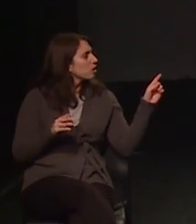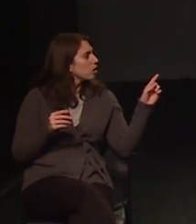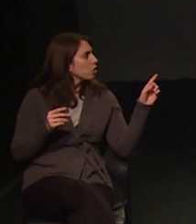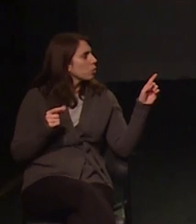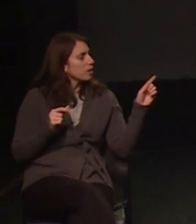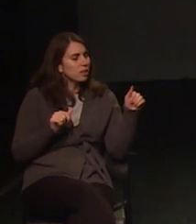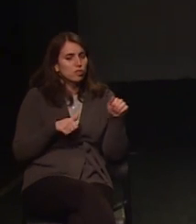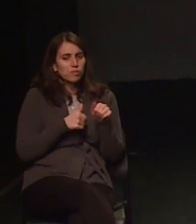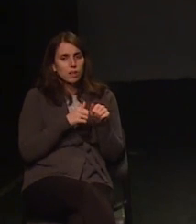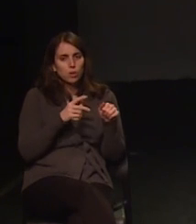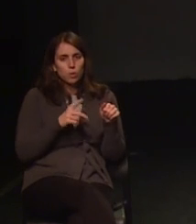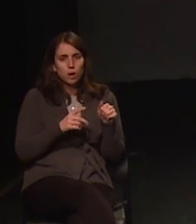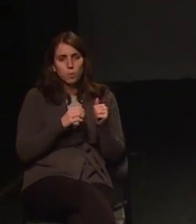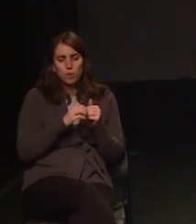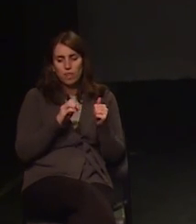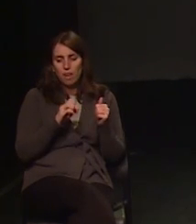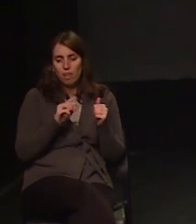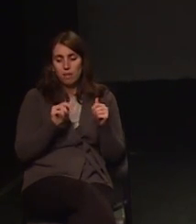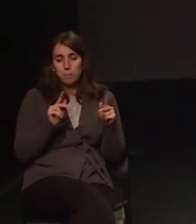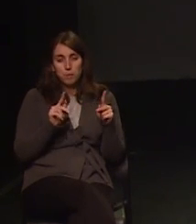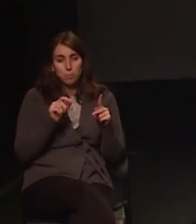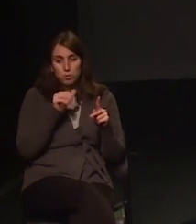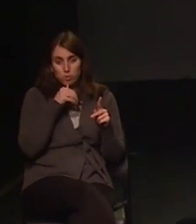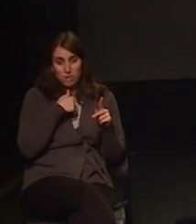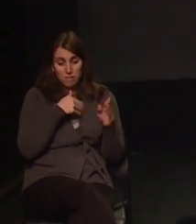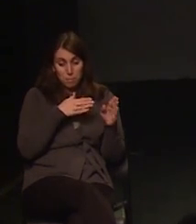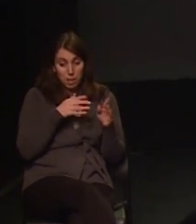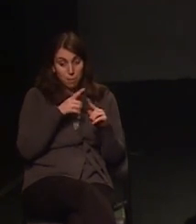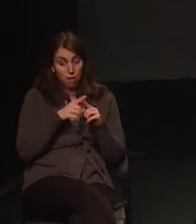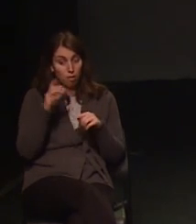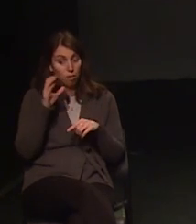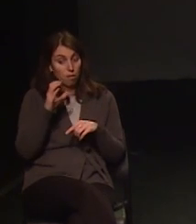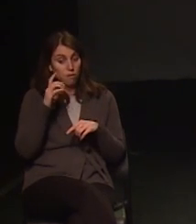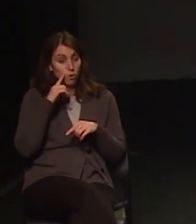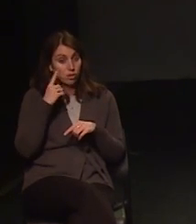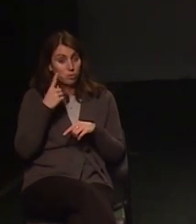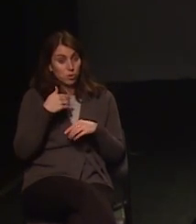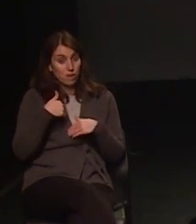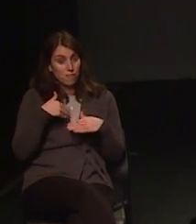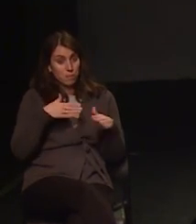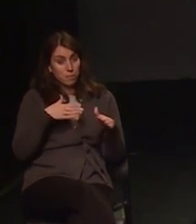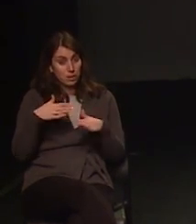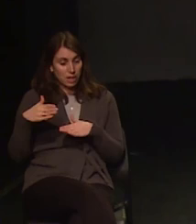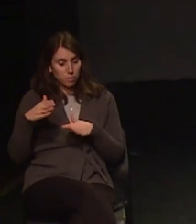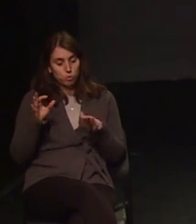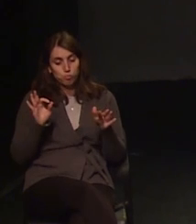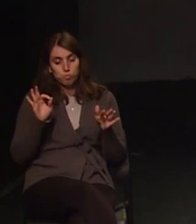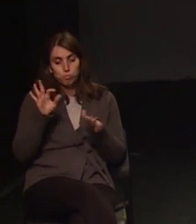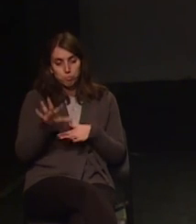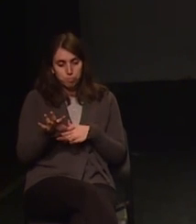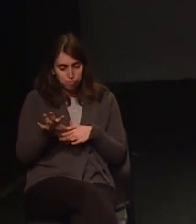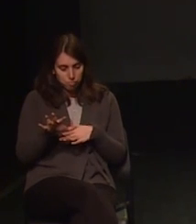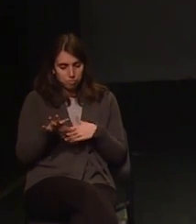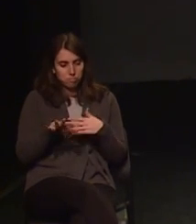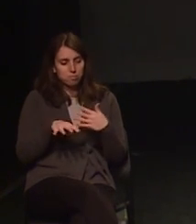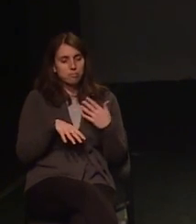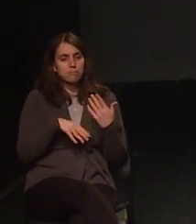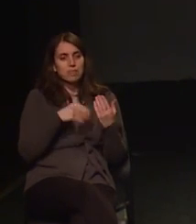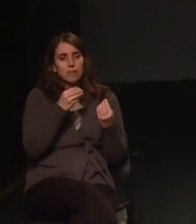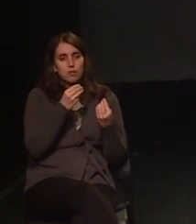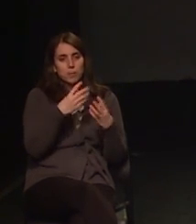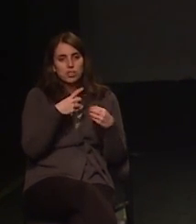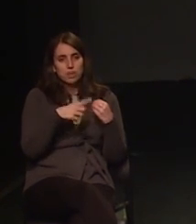up on Ella, people who don't have a plan who might be looking for someone who does. We are putting out our first piece of collateral information around Lane. You all get this hot off the